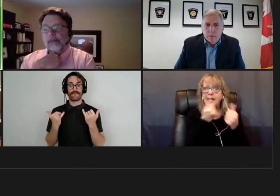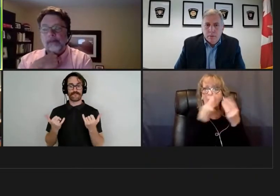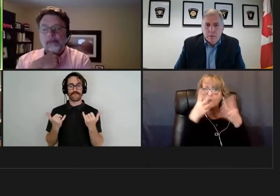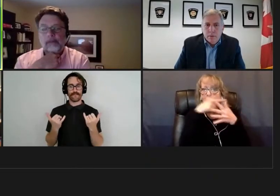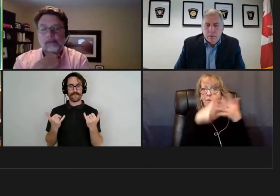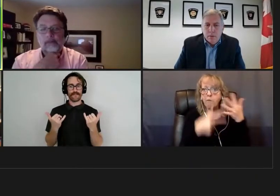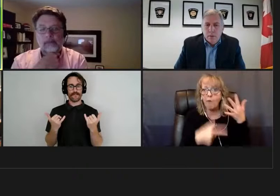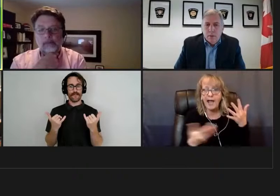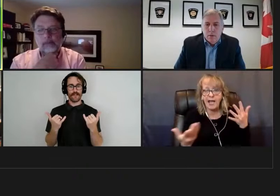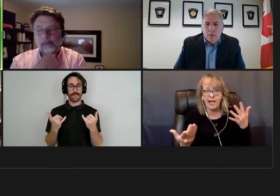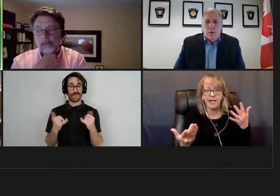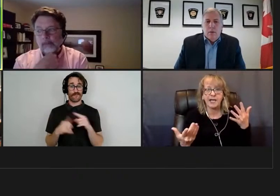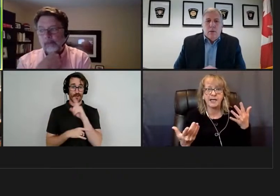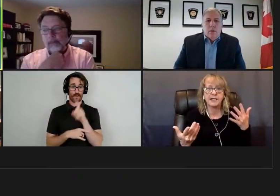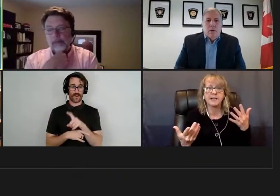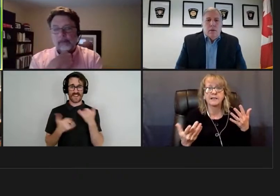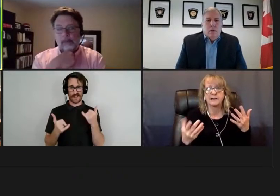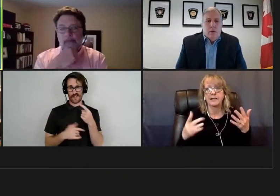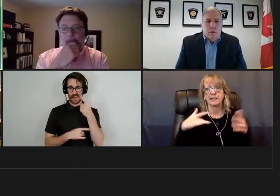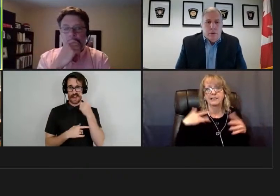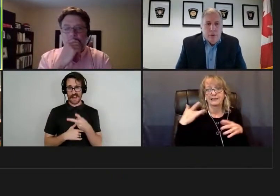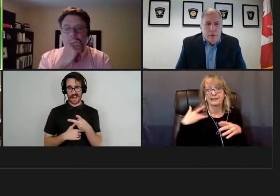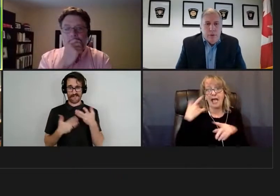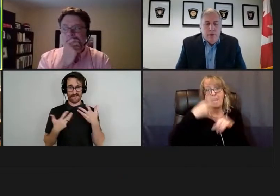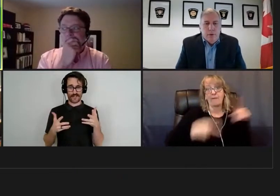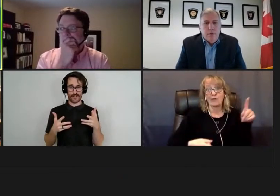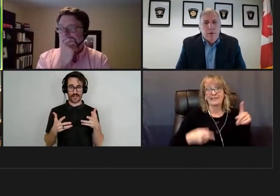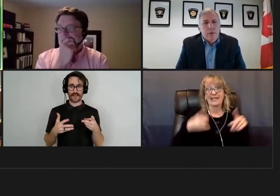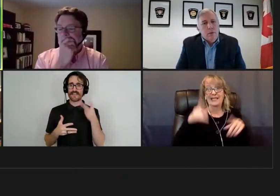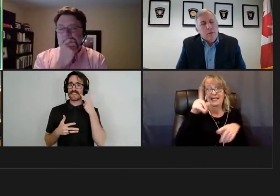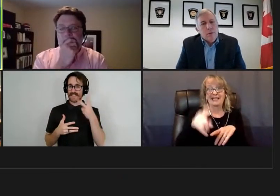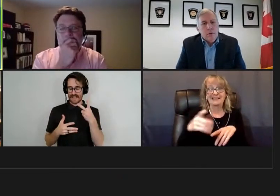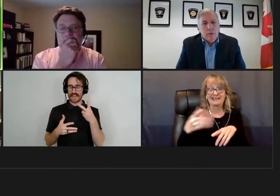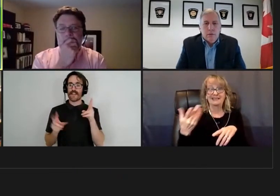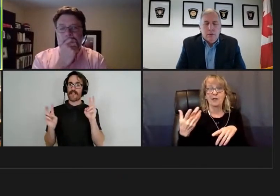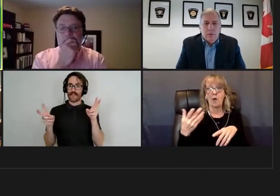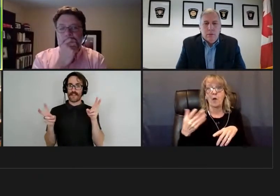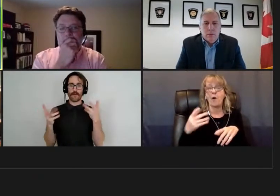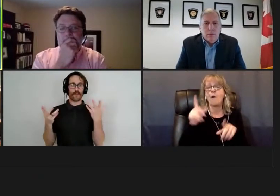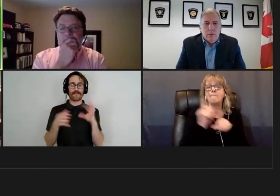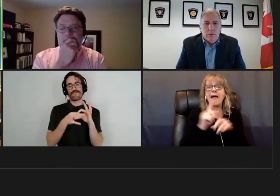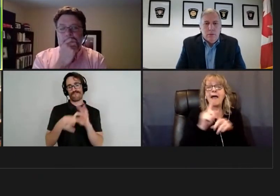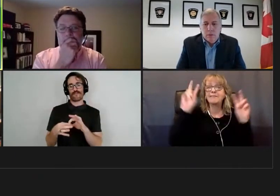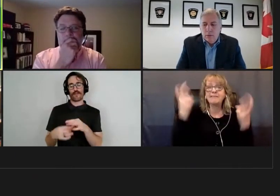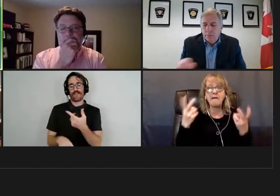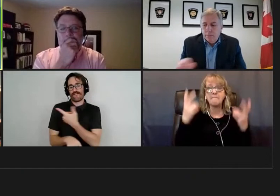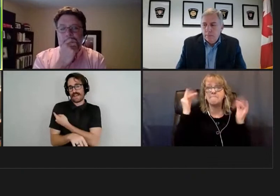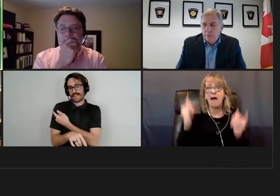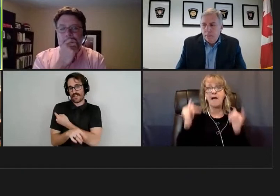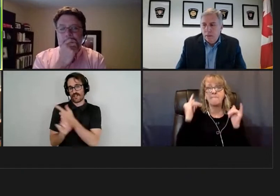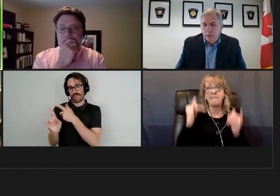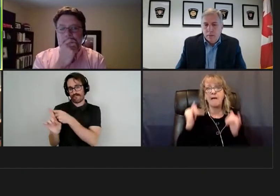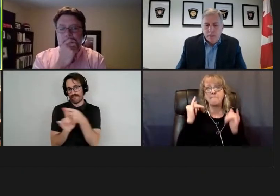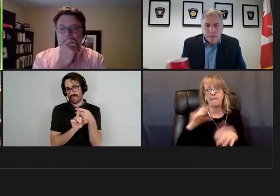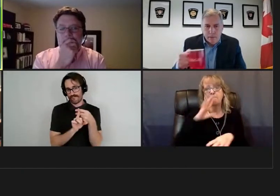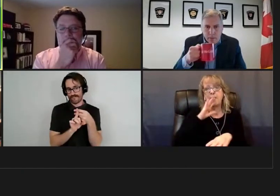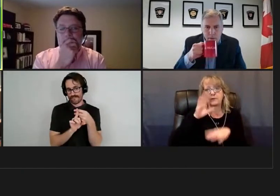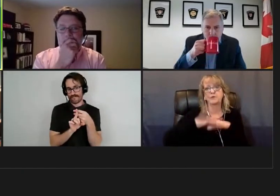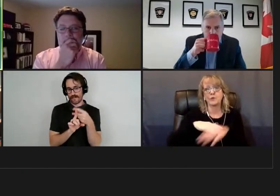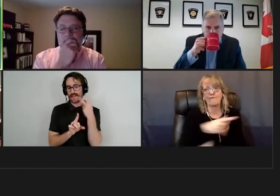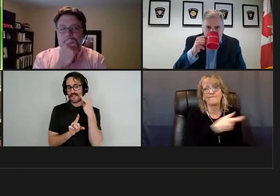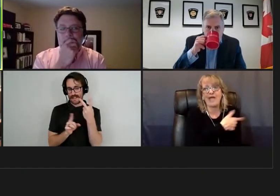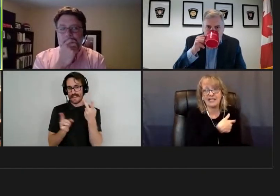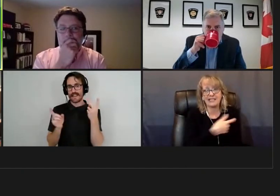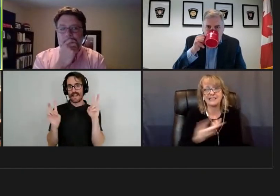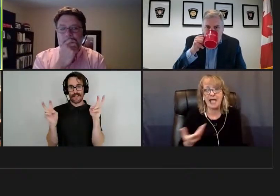the questioning here, and a constant theme seems to be around vaccination. And, you know,